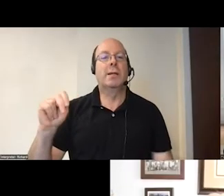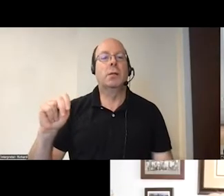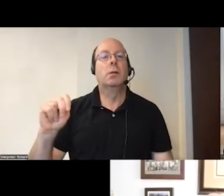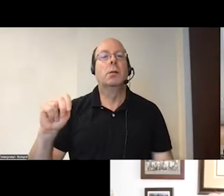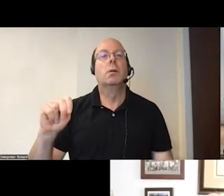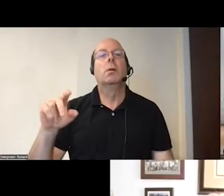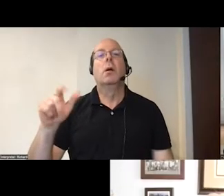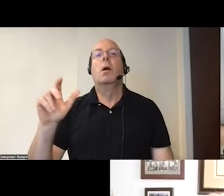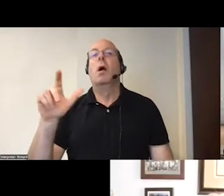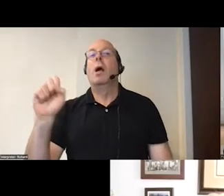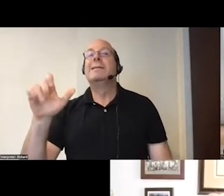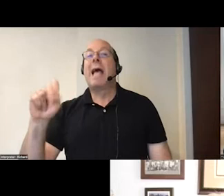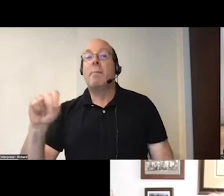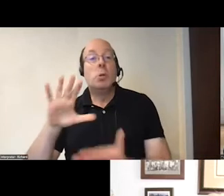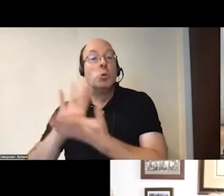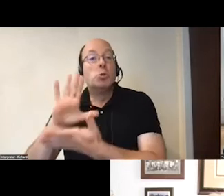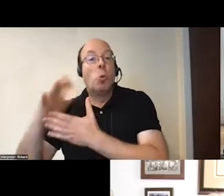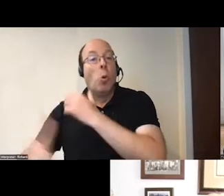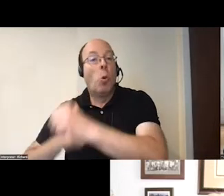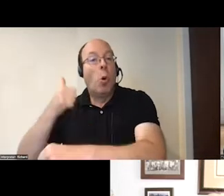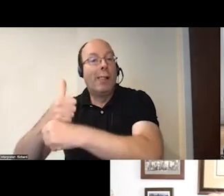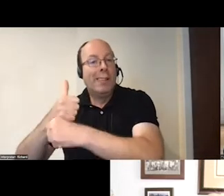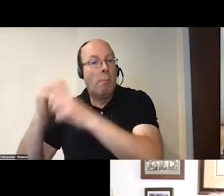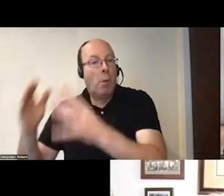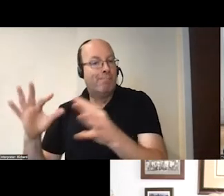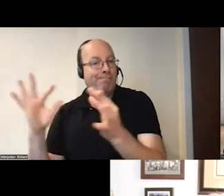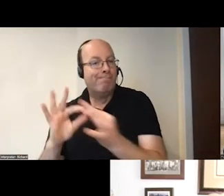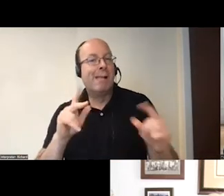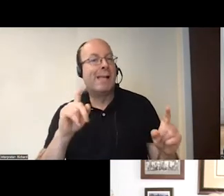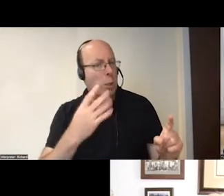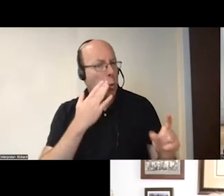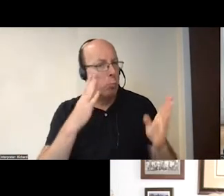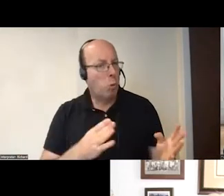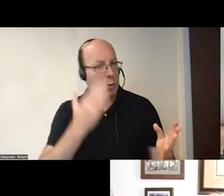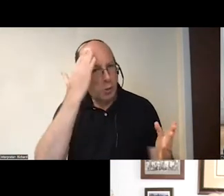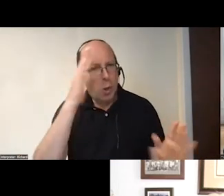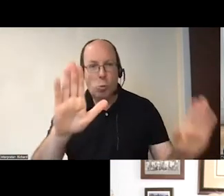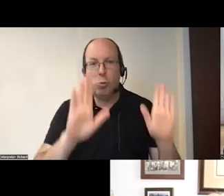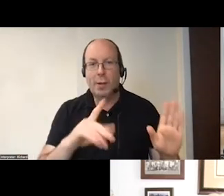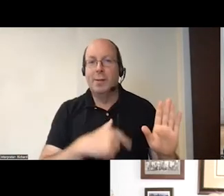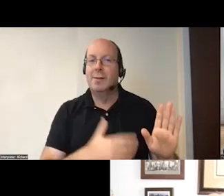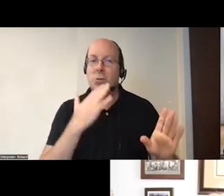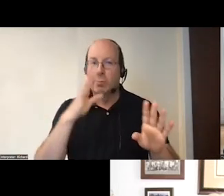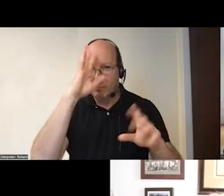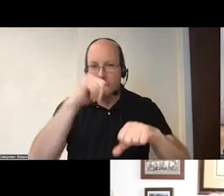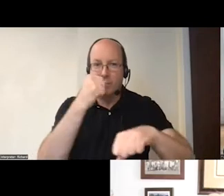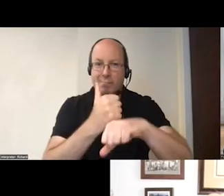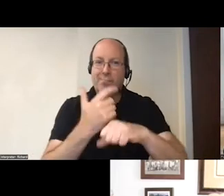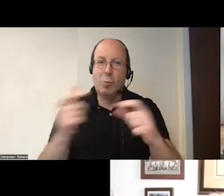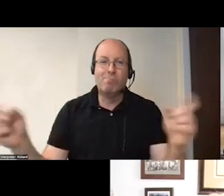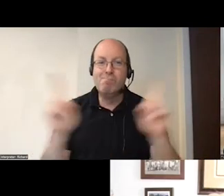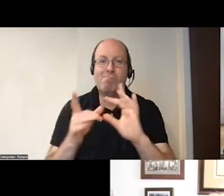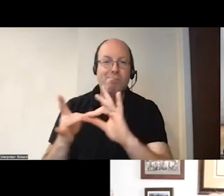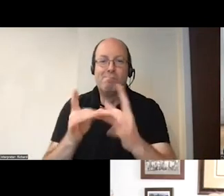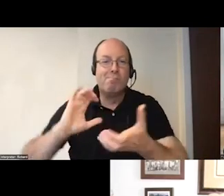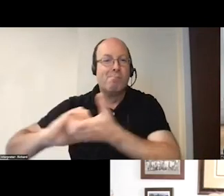another Simon School alum who described Kate as a great person to know, terrific entrepreneur, connector, and business builder